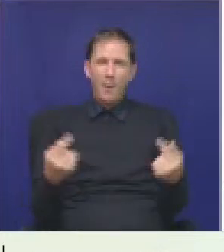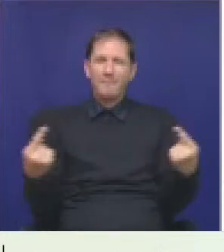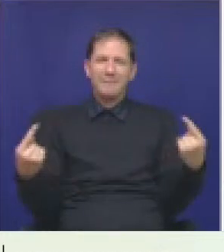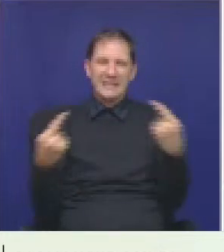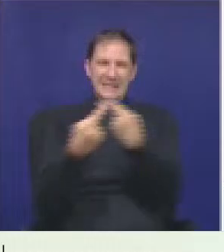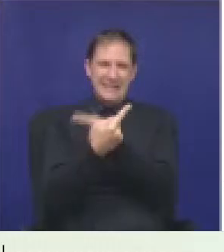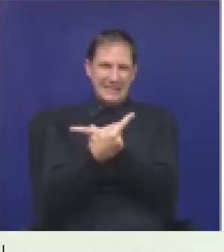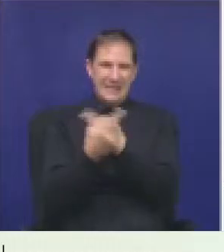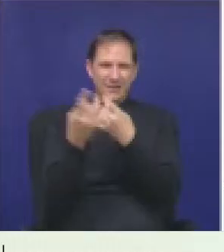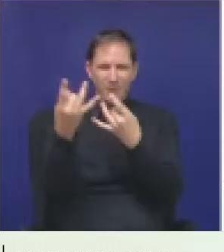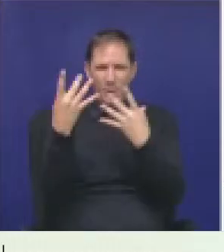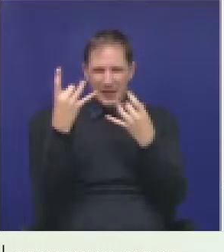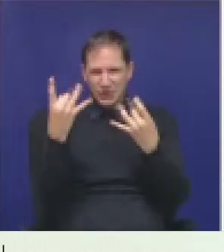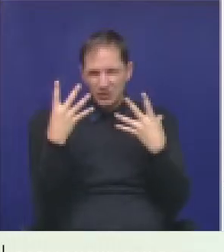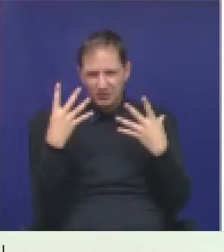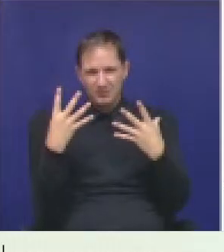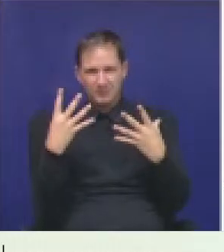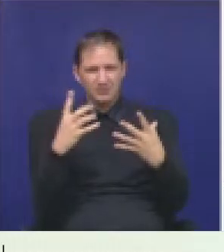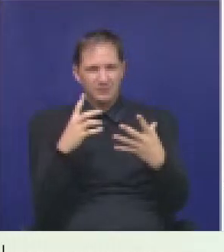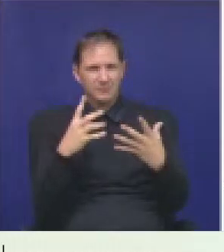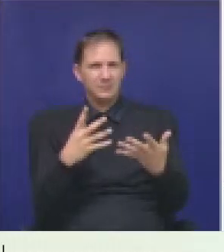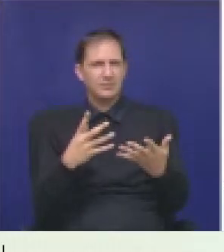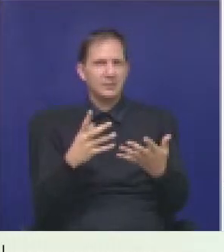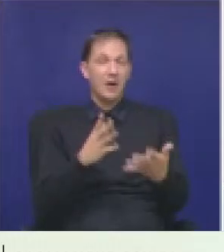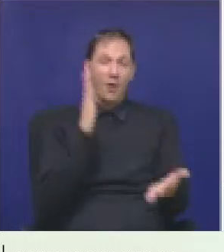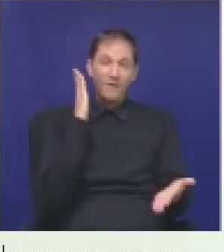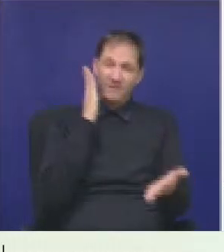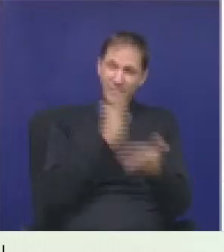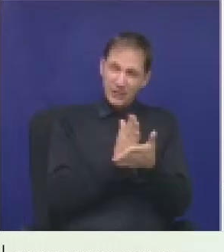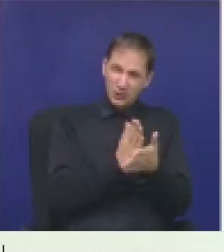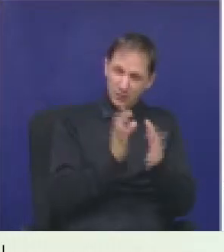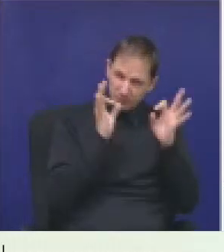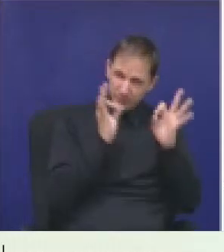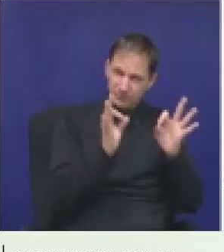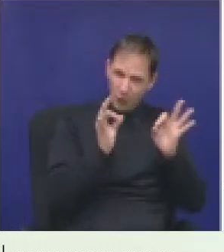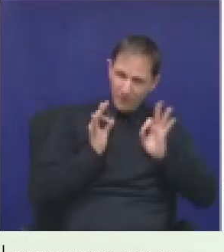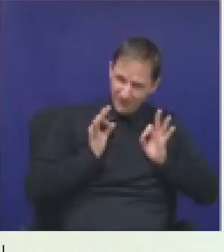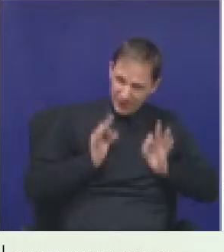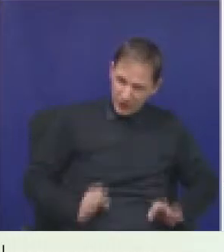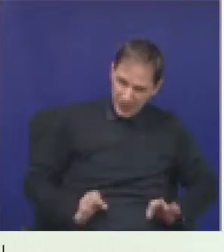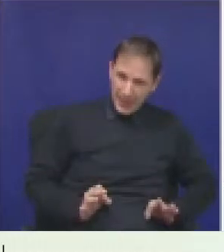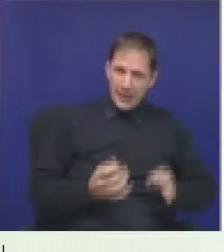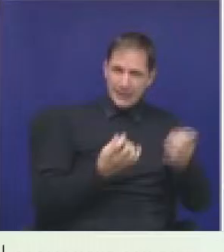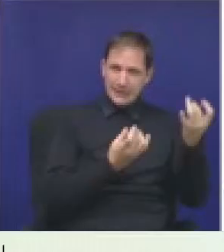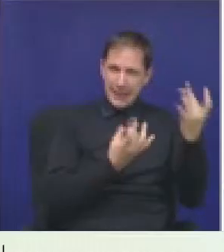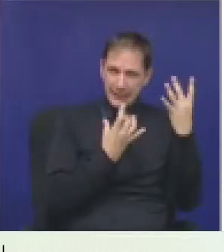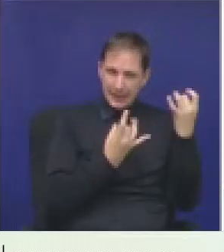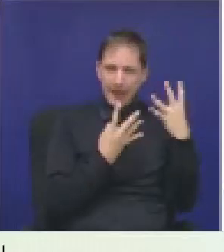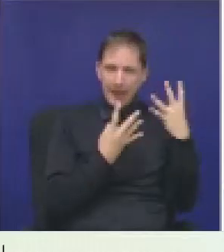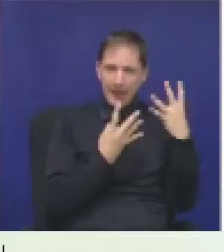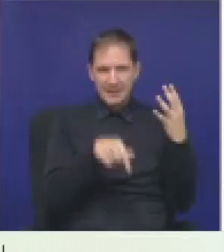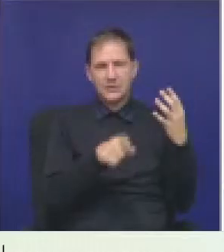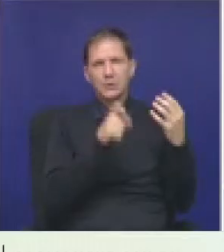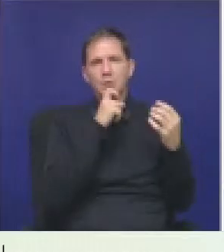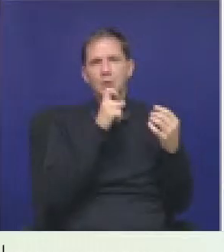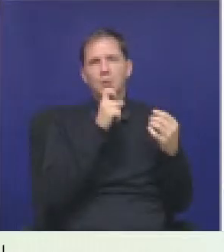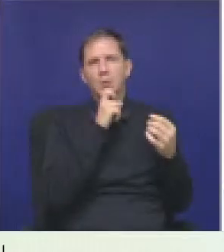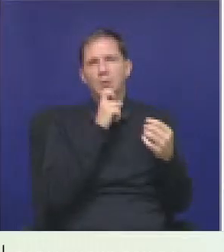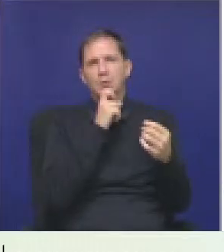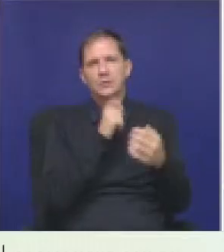disinformation, official data must compete with alternative facts and manipulated narratives, Honorable